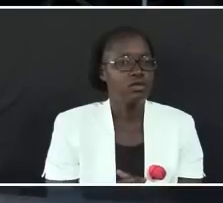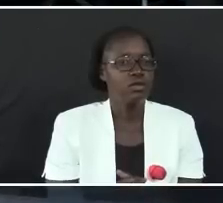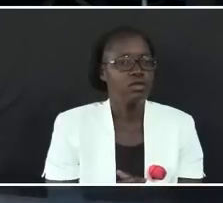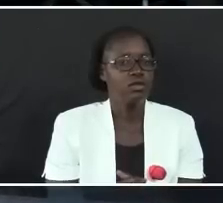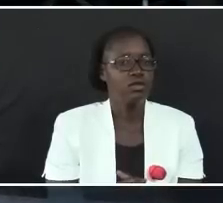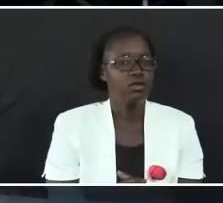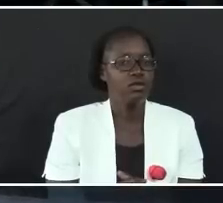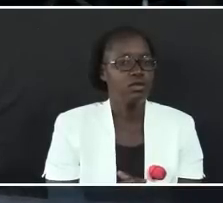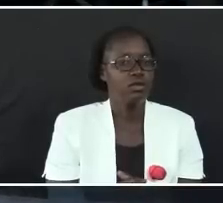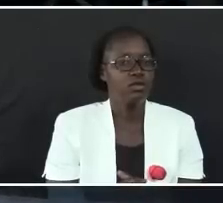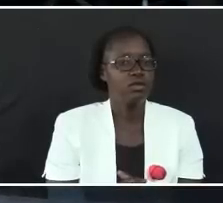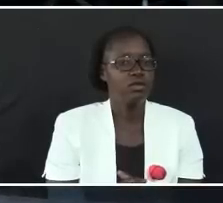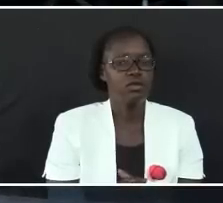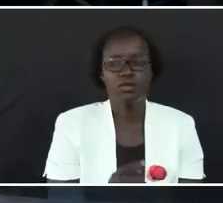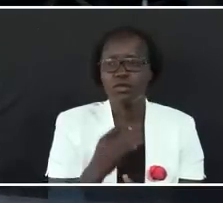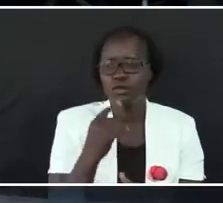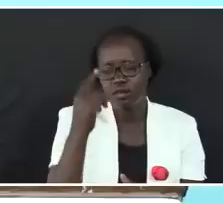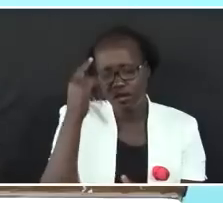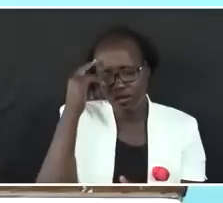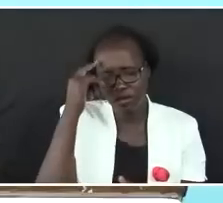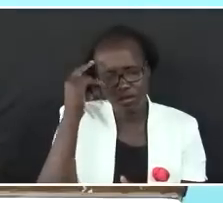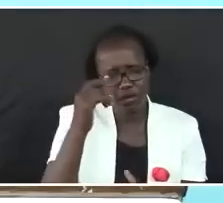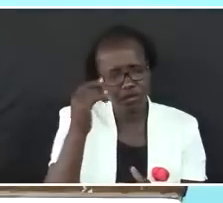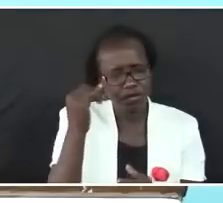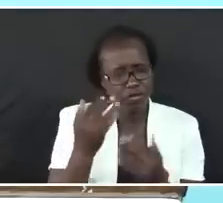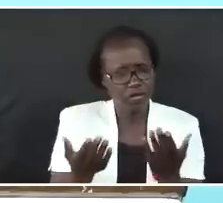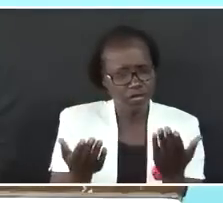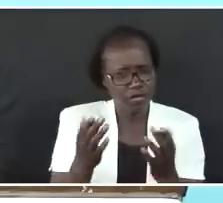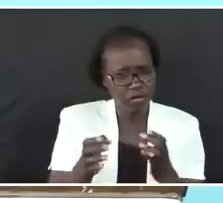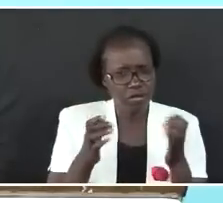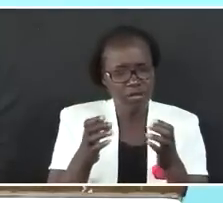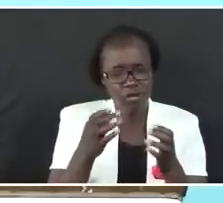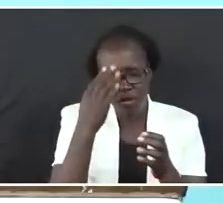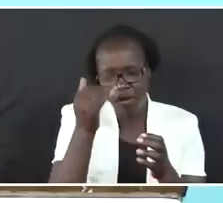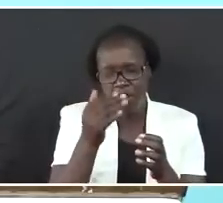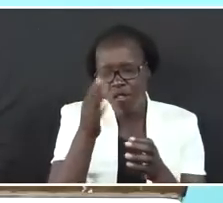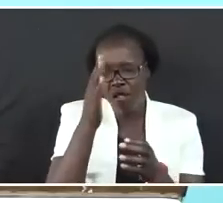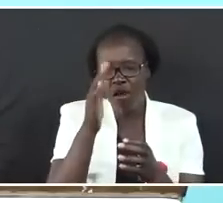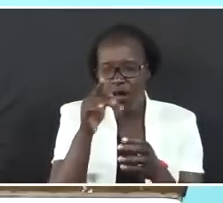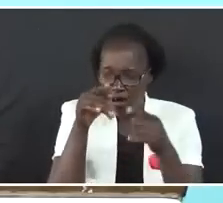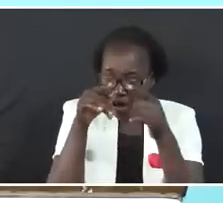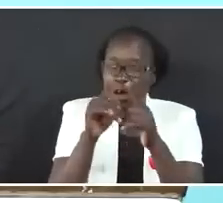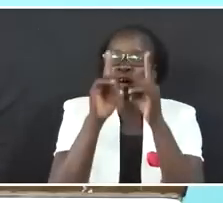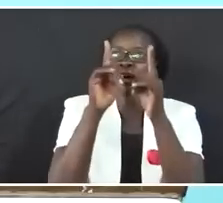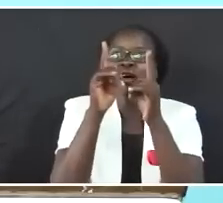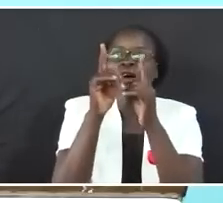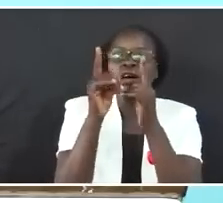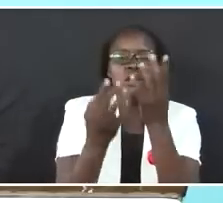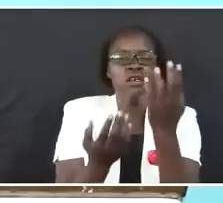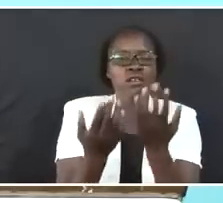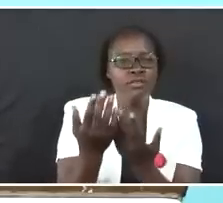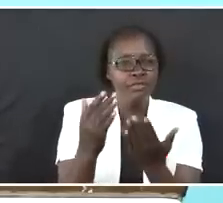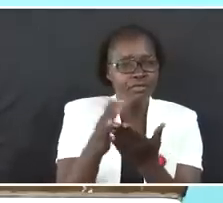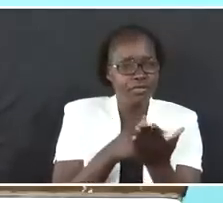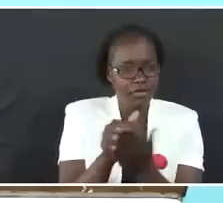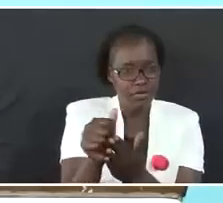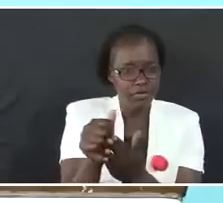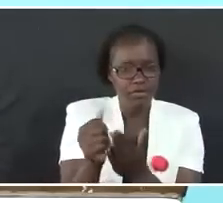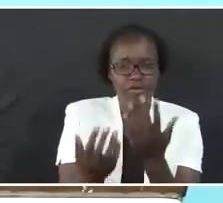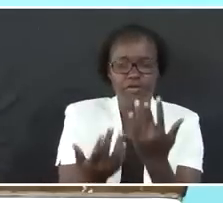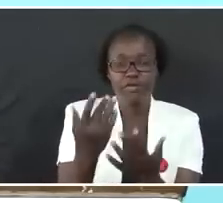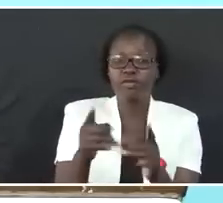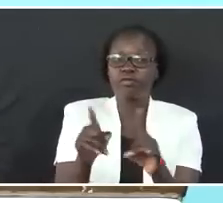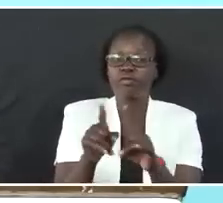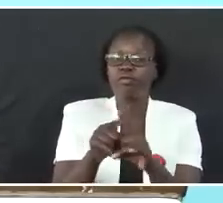So why do we conclude that the fire is eternal? It is because God is a consuming fire. And this same God